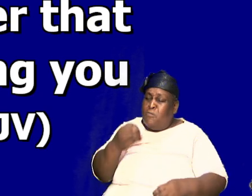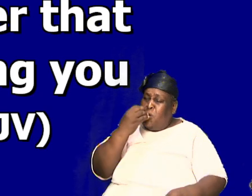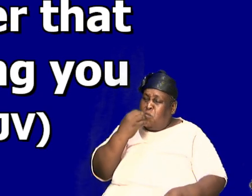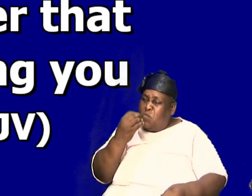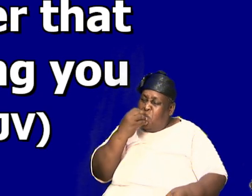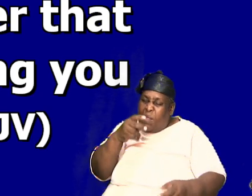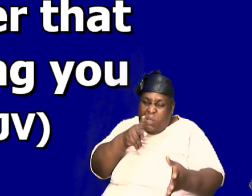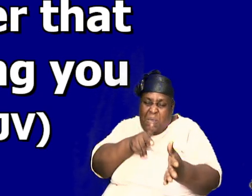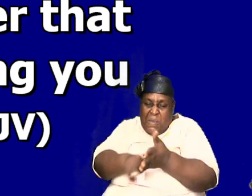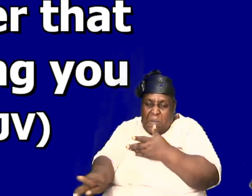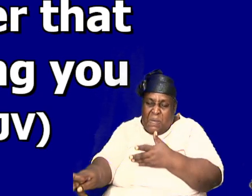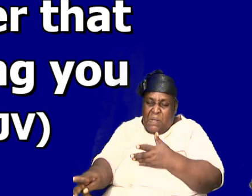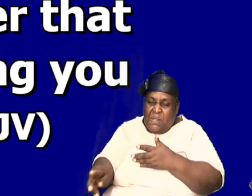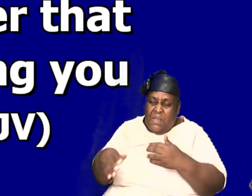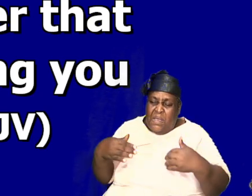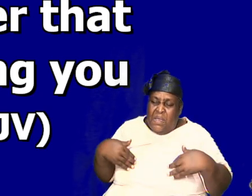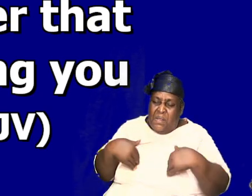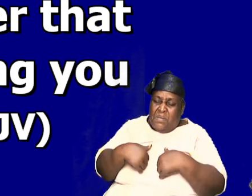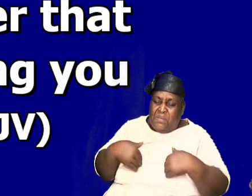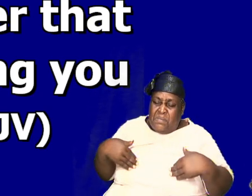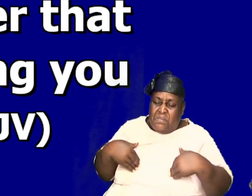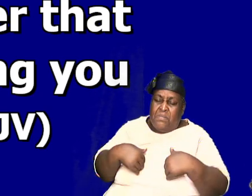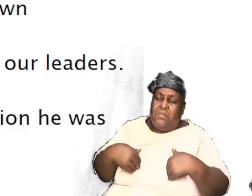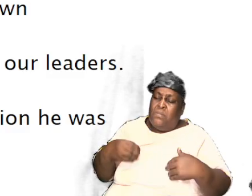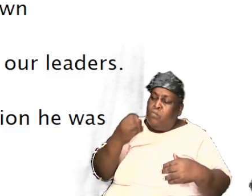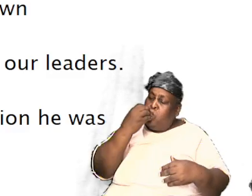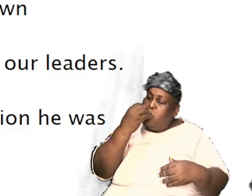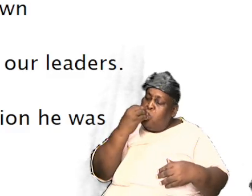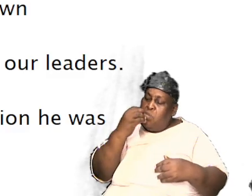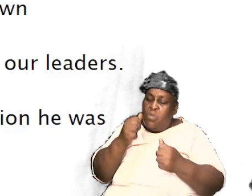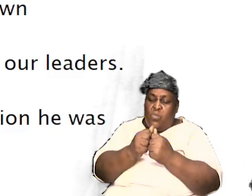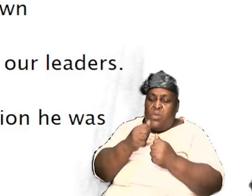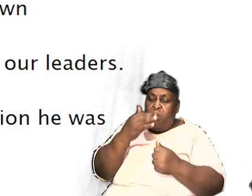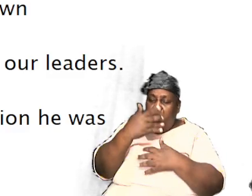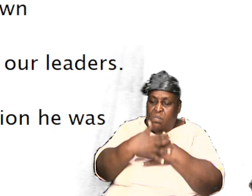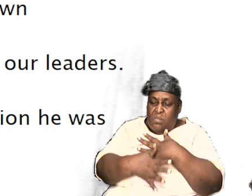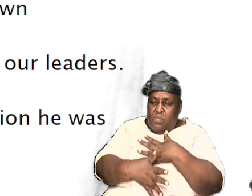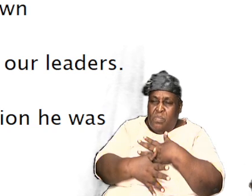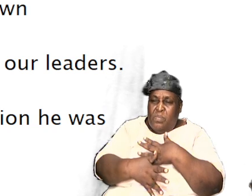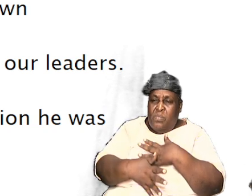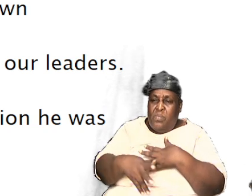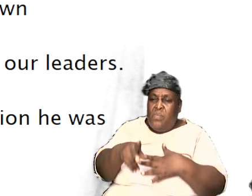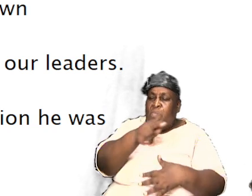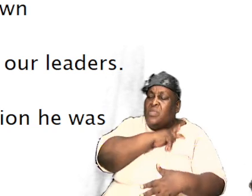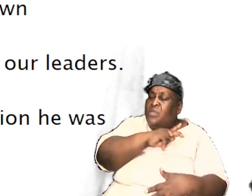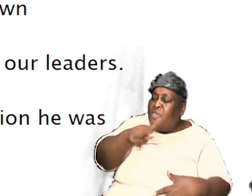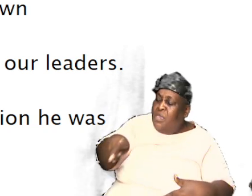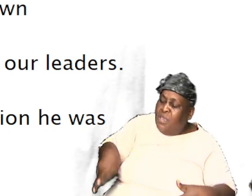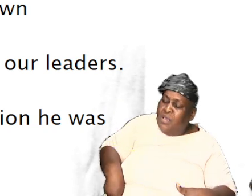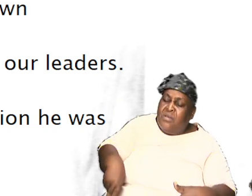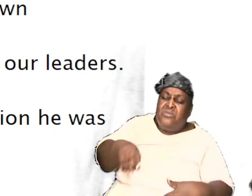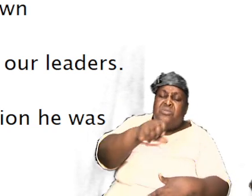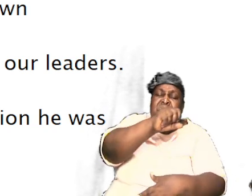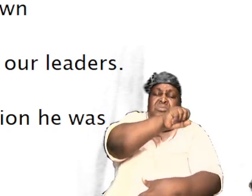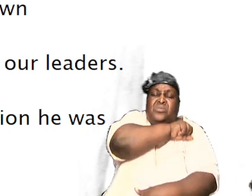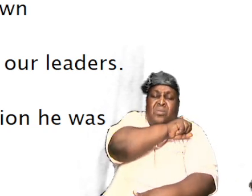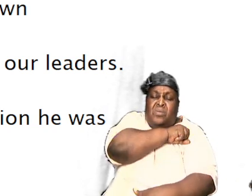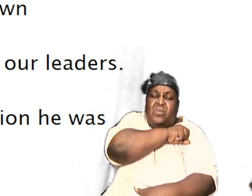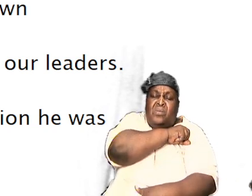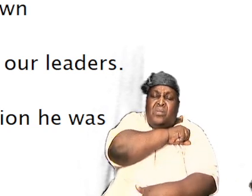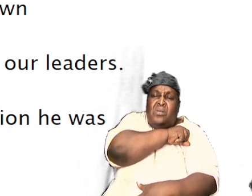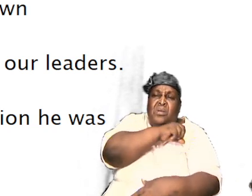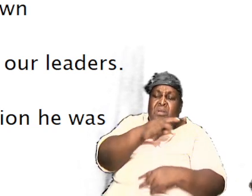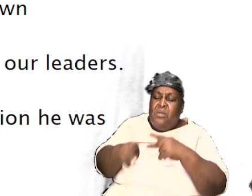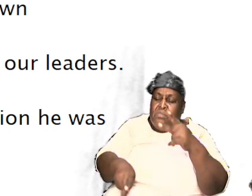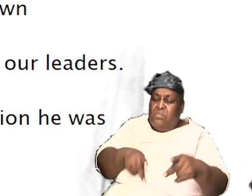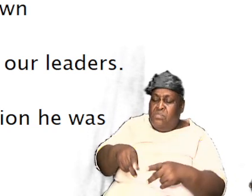threw the animals, with the blood. The king caused, the one that was in leadership caused